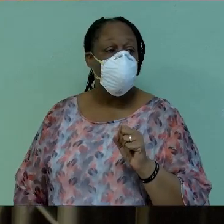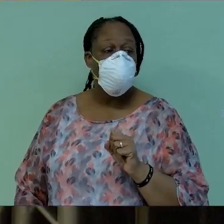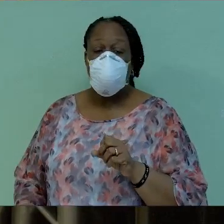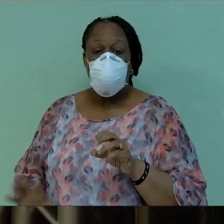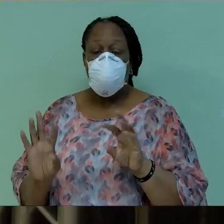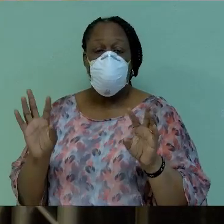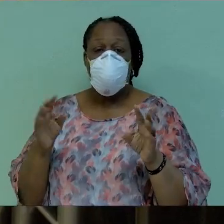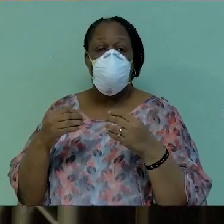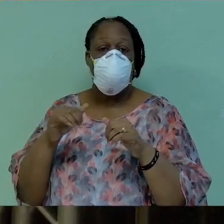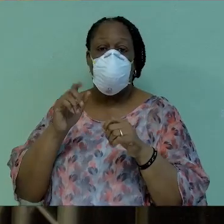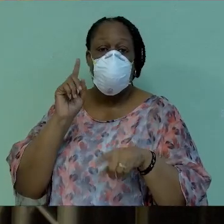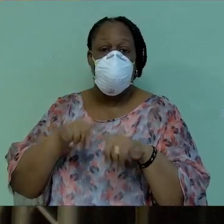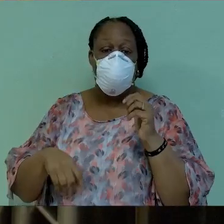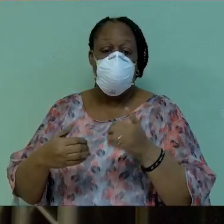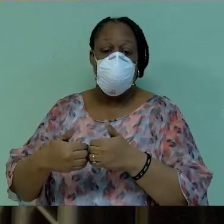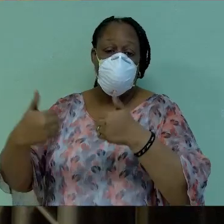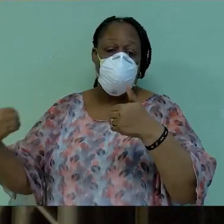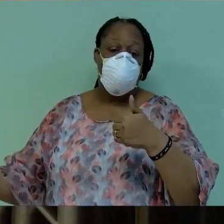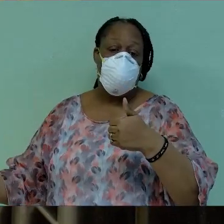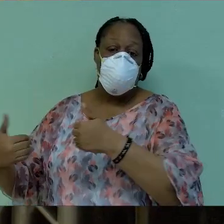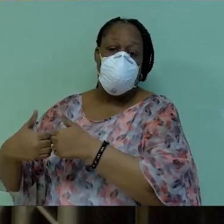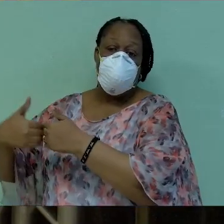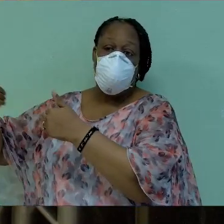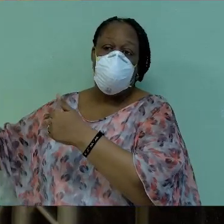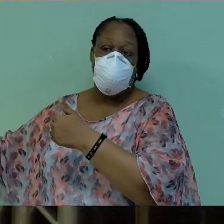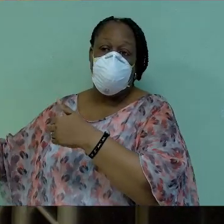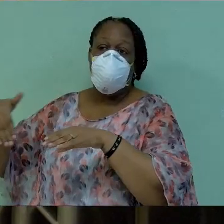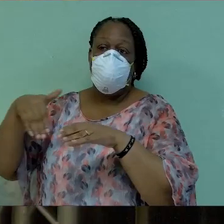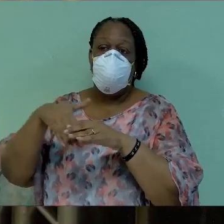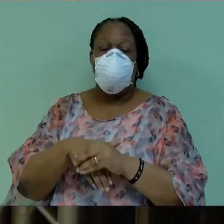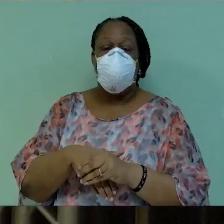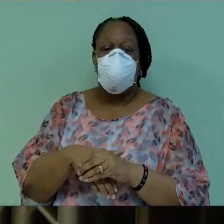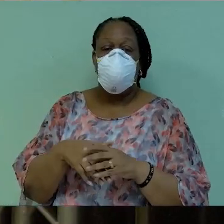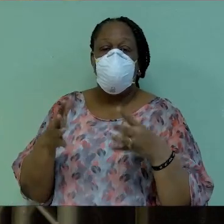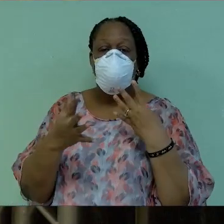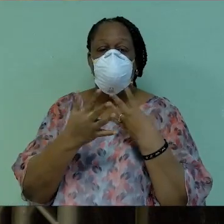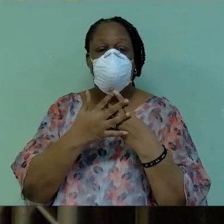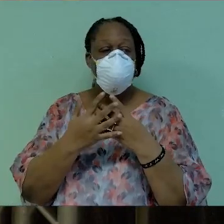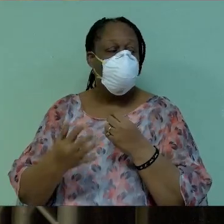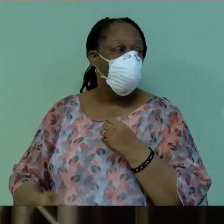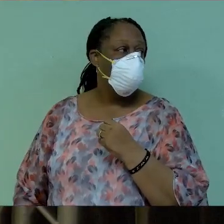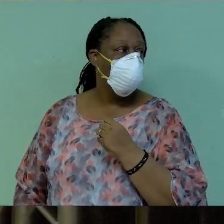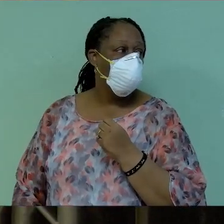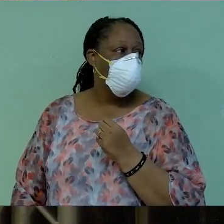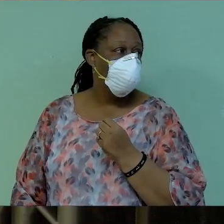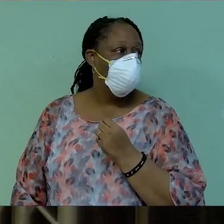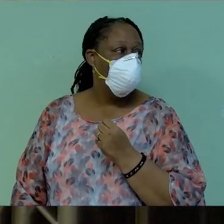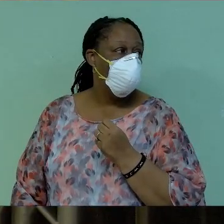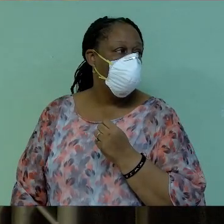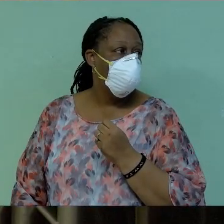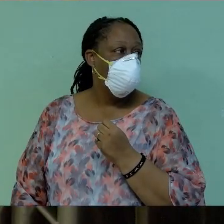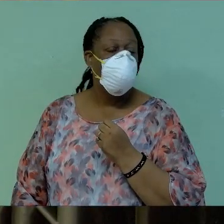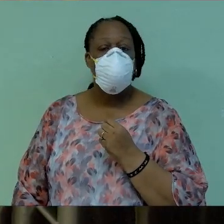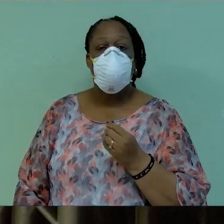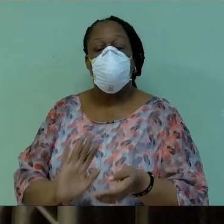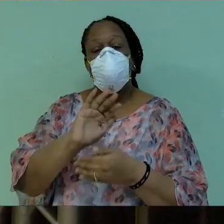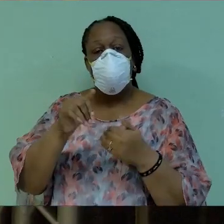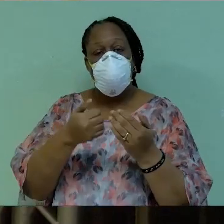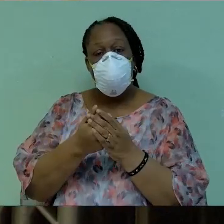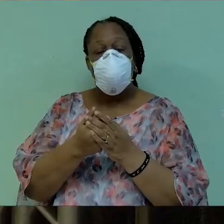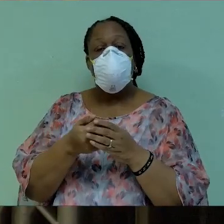any contamination at Her Majesty's Prison. The inmates and the staff were also educated about